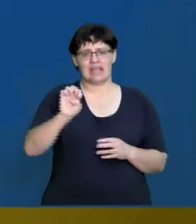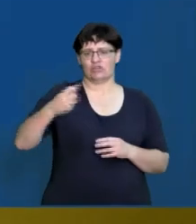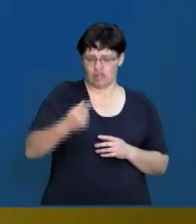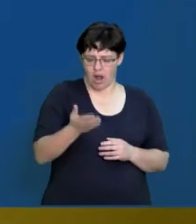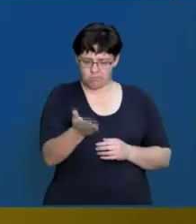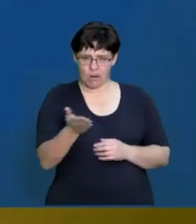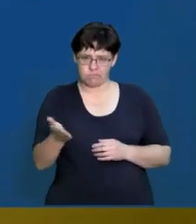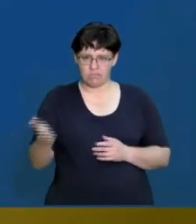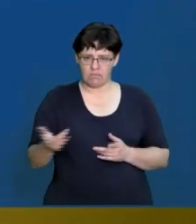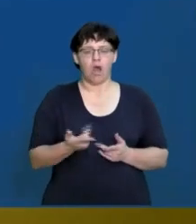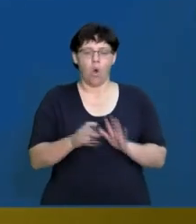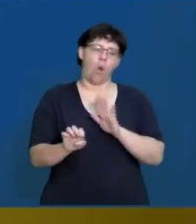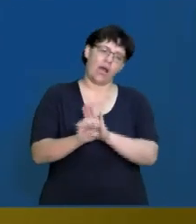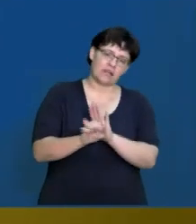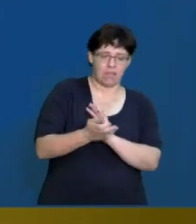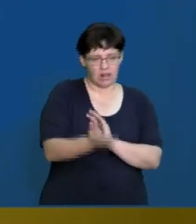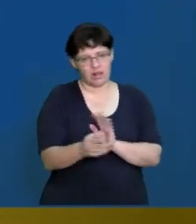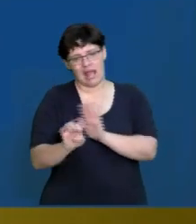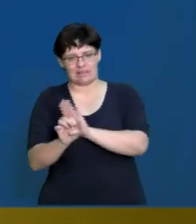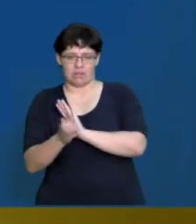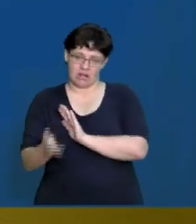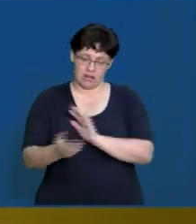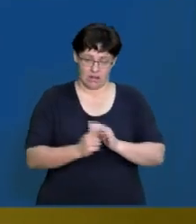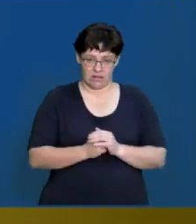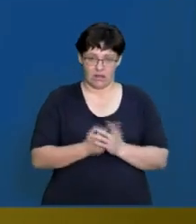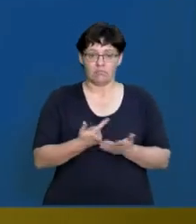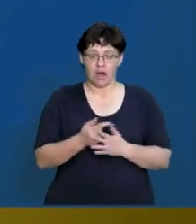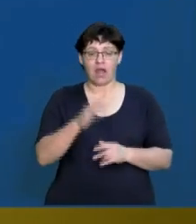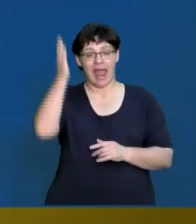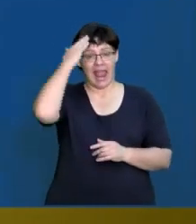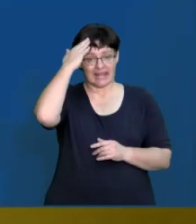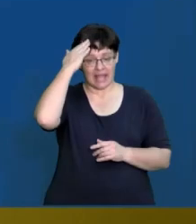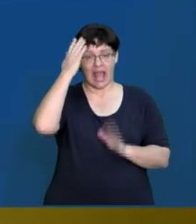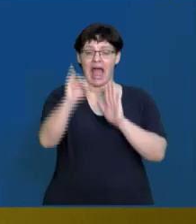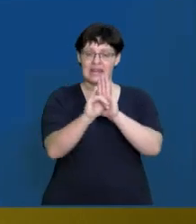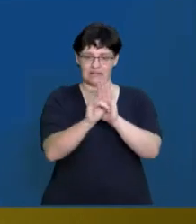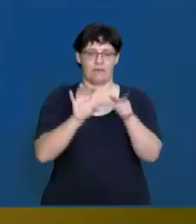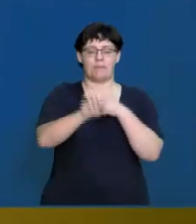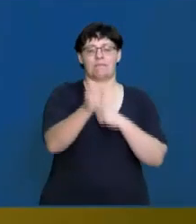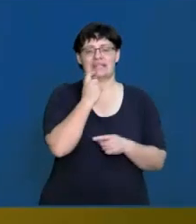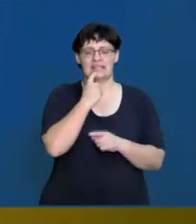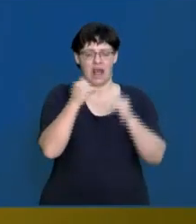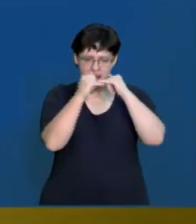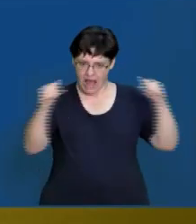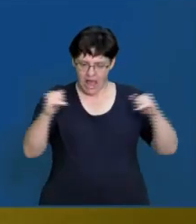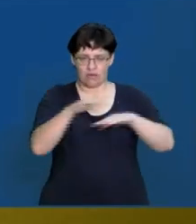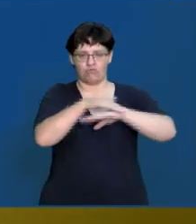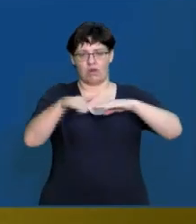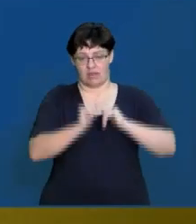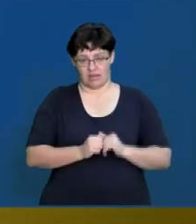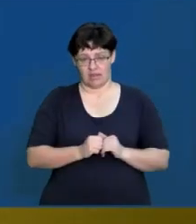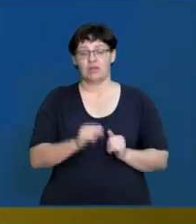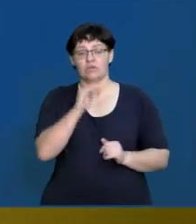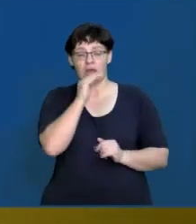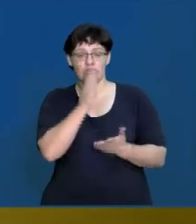in the exam. E.g. this, e.g. that. And also make sure your headings are identifiable. Underline them with a ruler so that